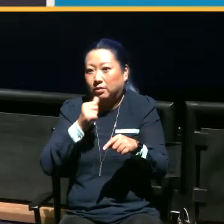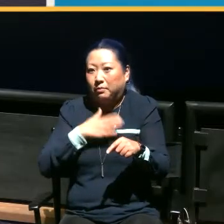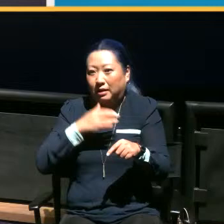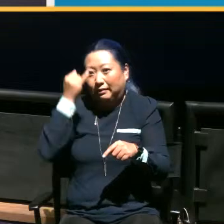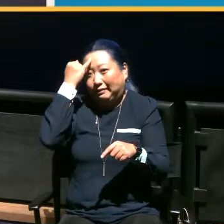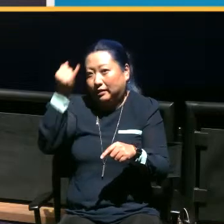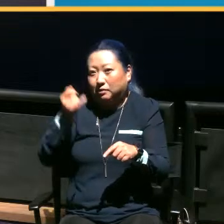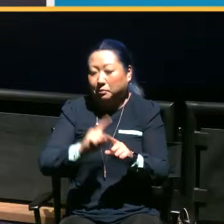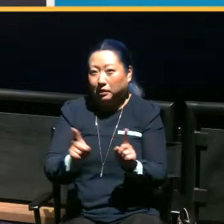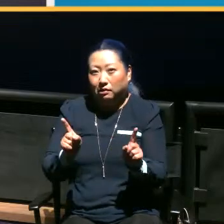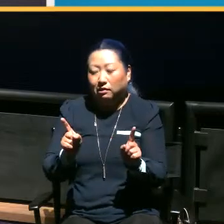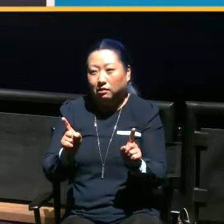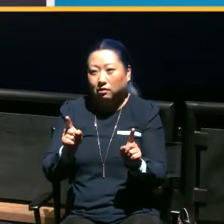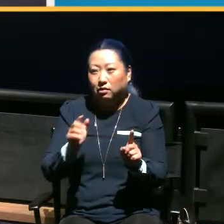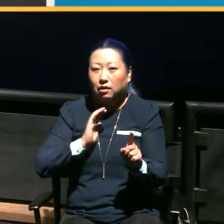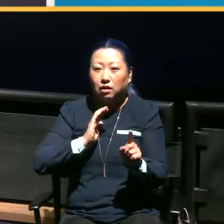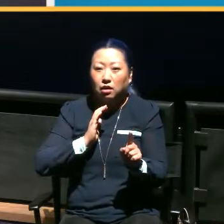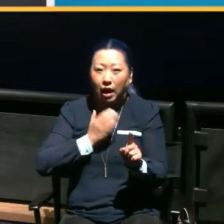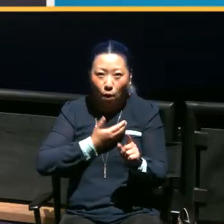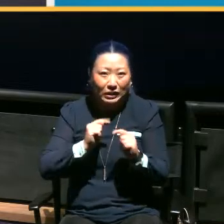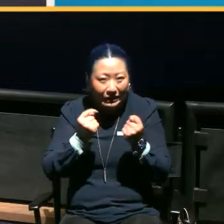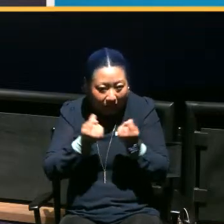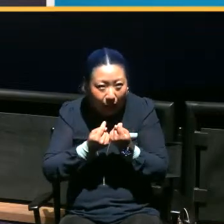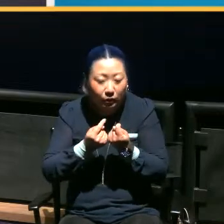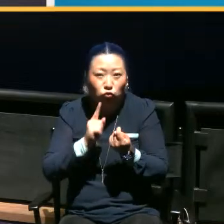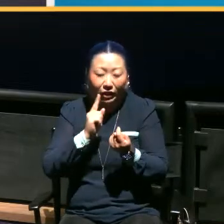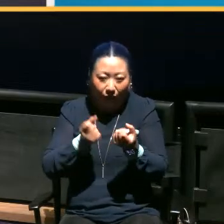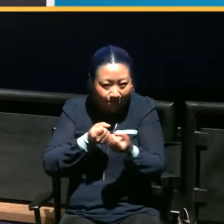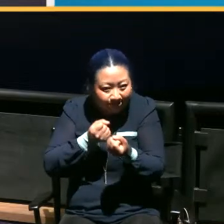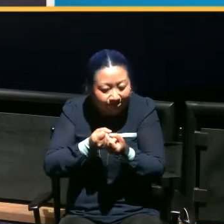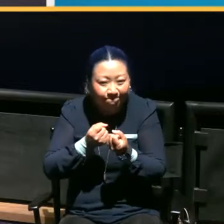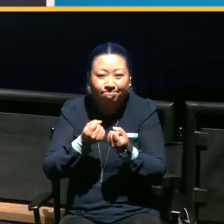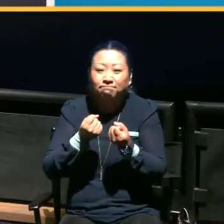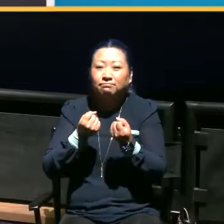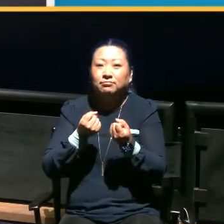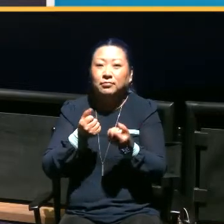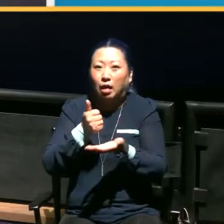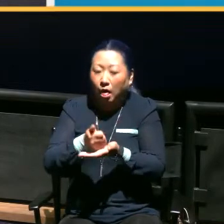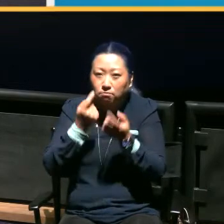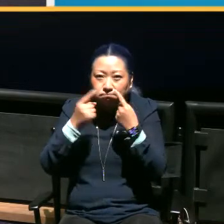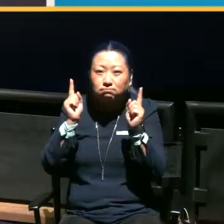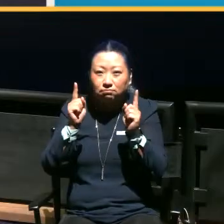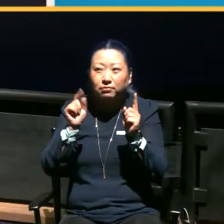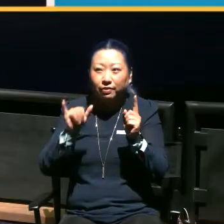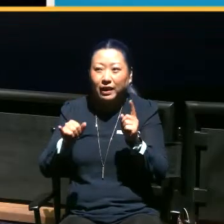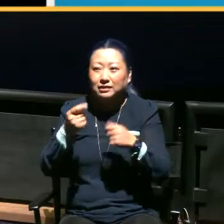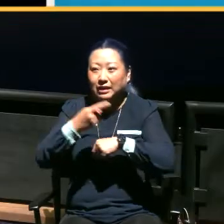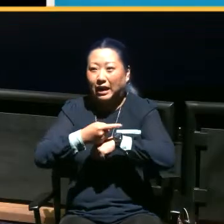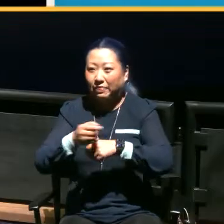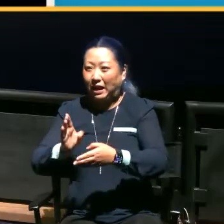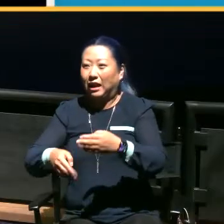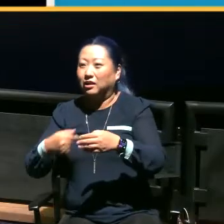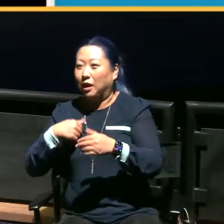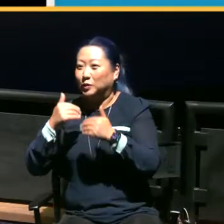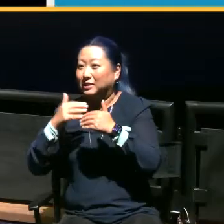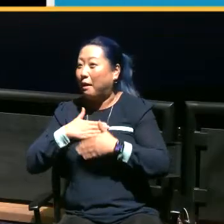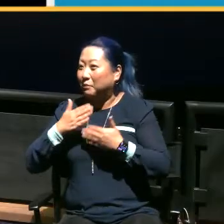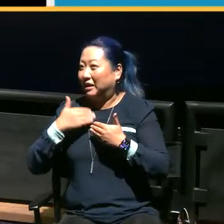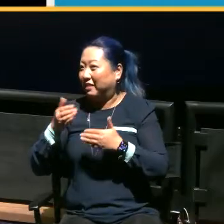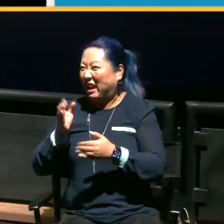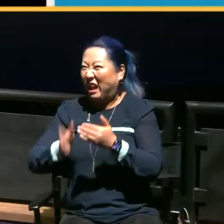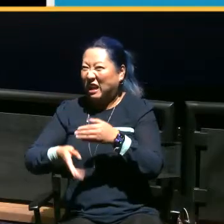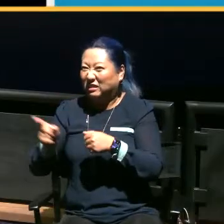idea, but it was our team that came through for us that day. And I was happy at the end. So that's at the